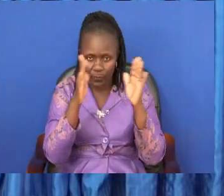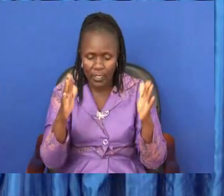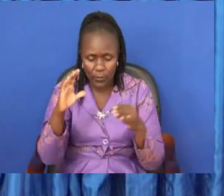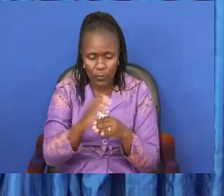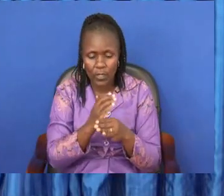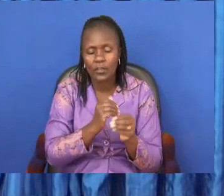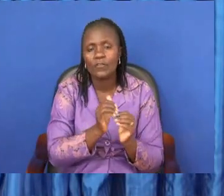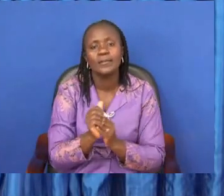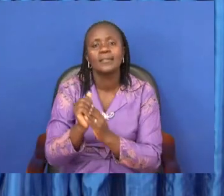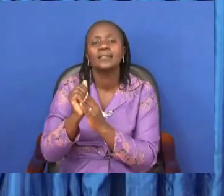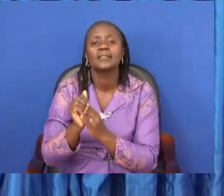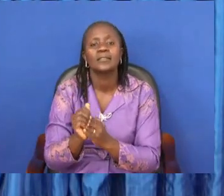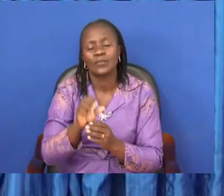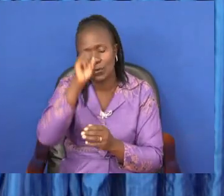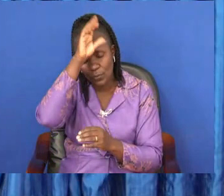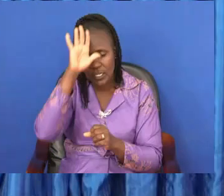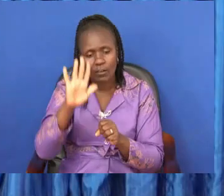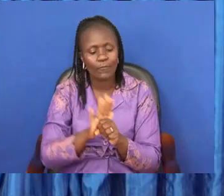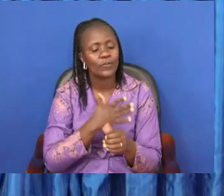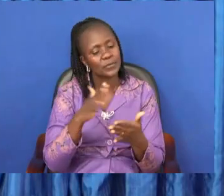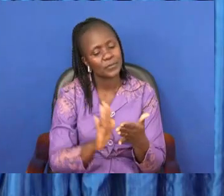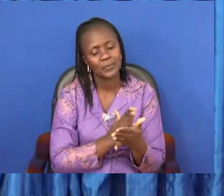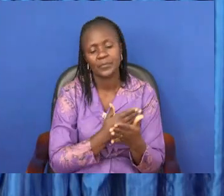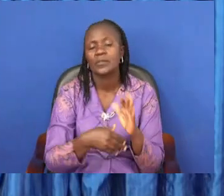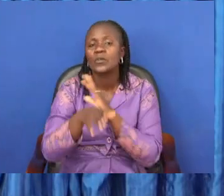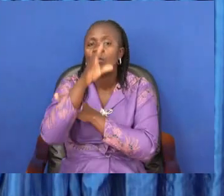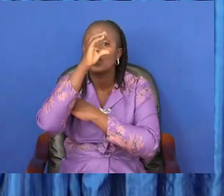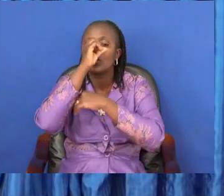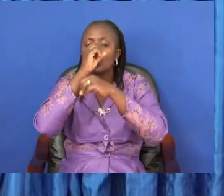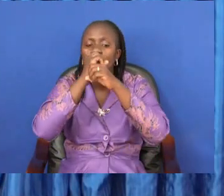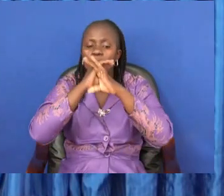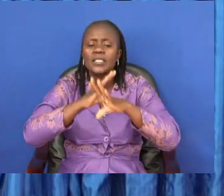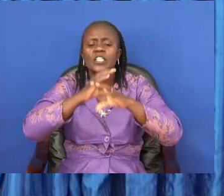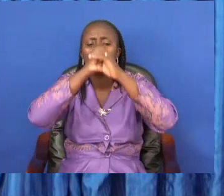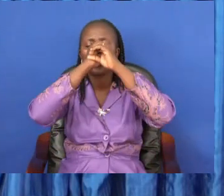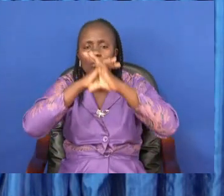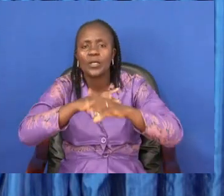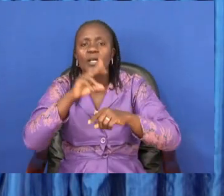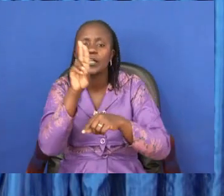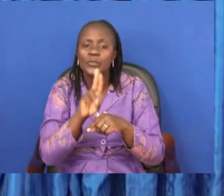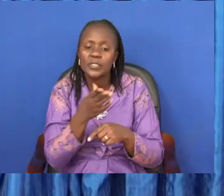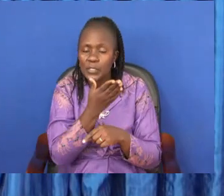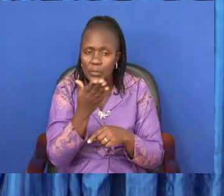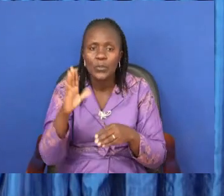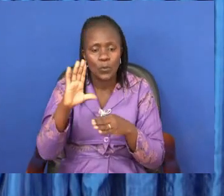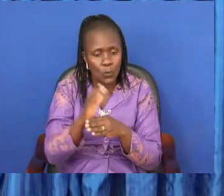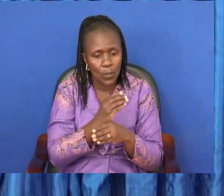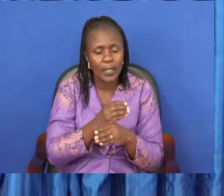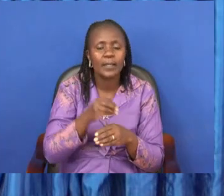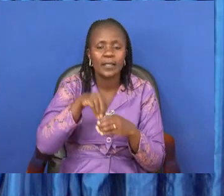Choir, for leading us in that wonderful hymn. May God continue blessing you and using you in his